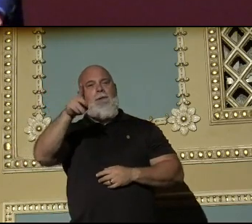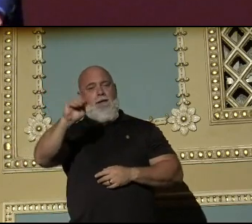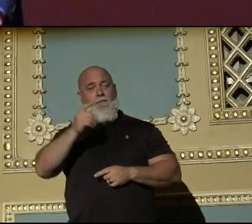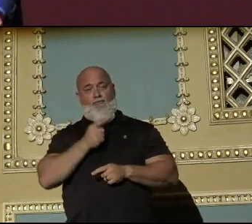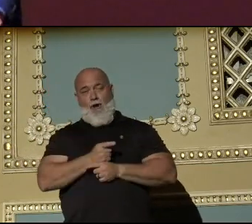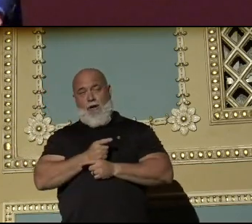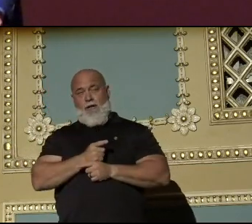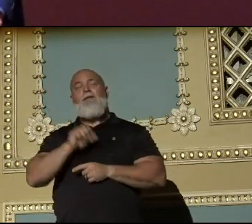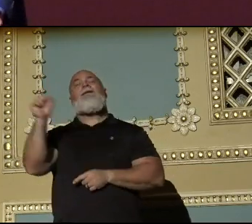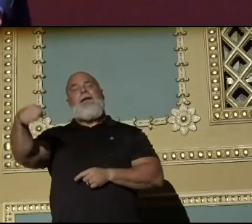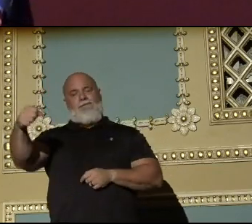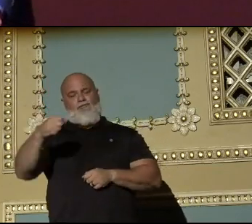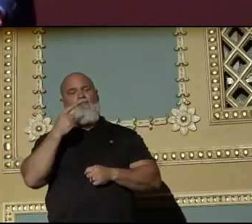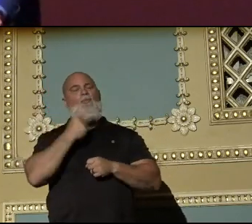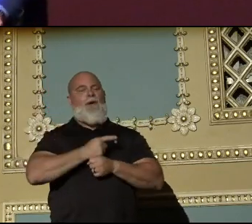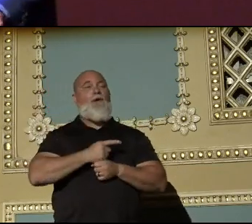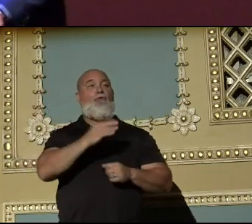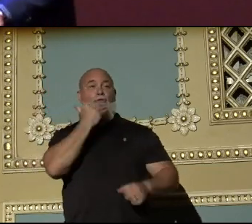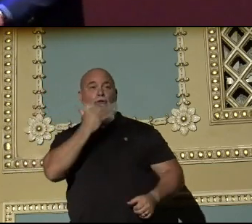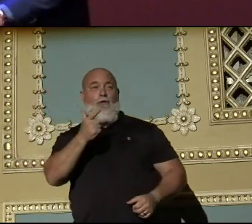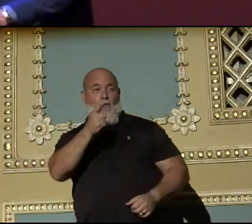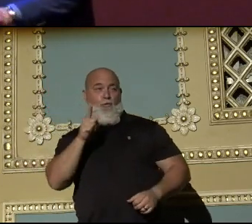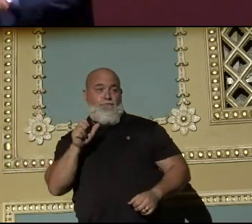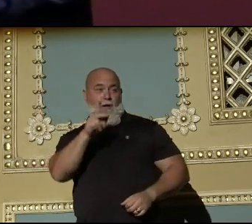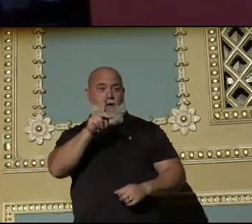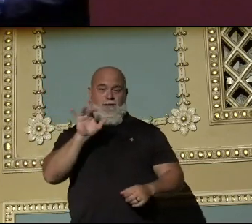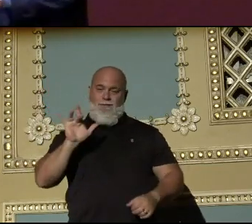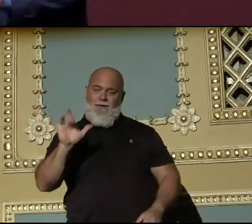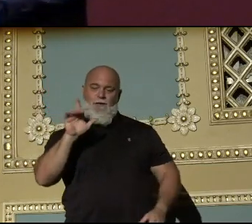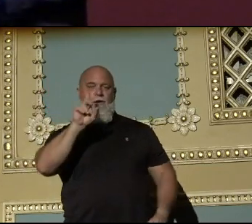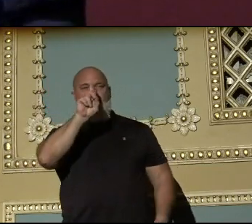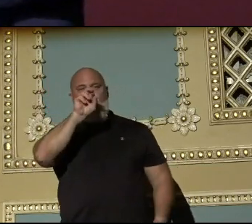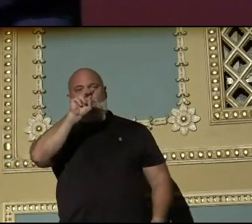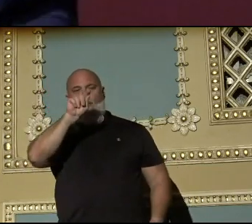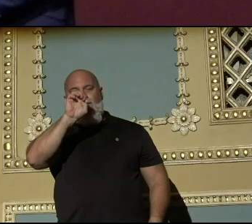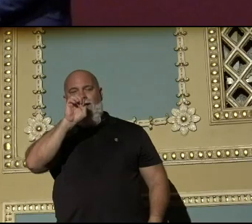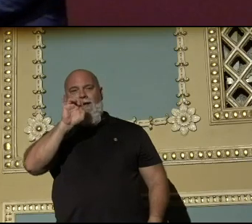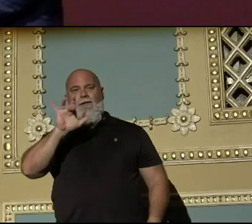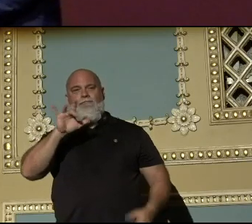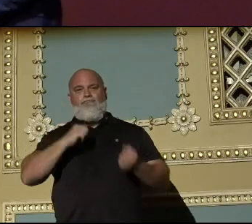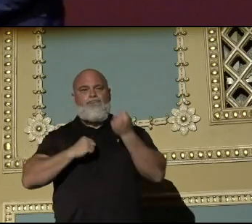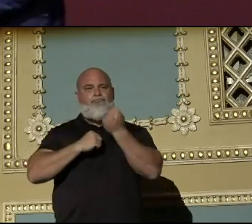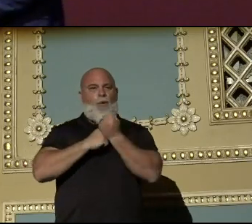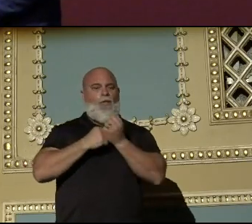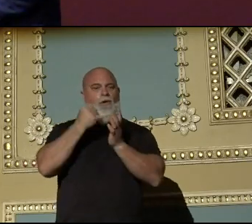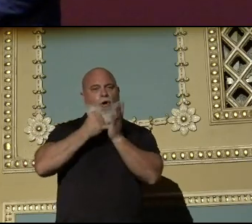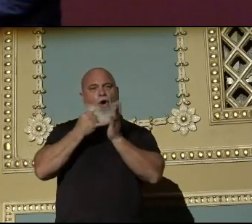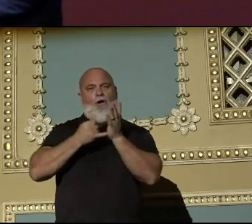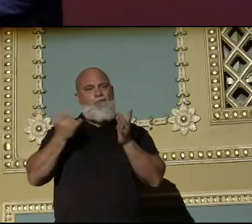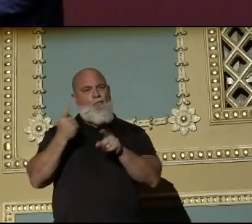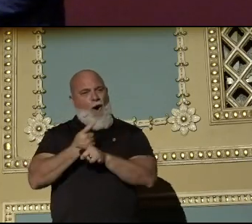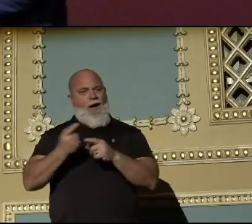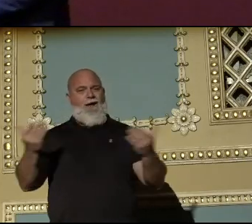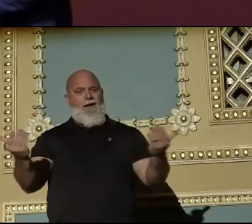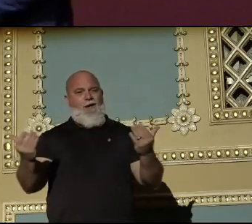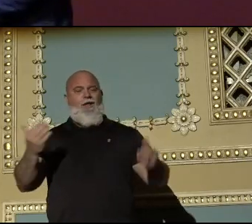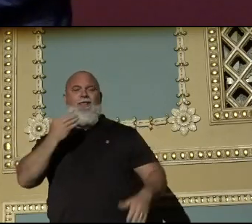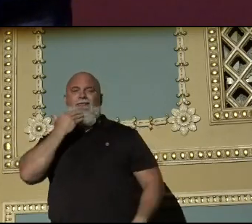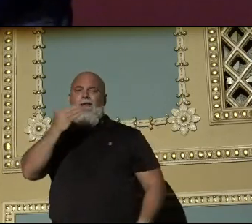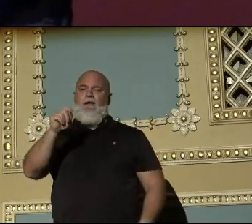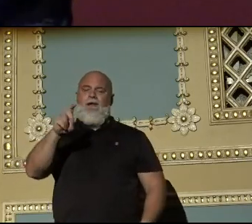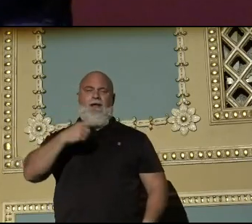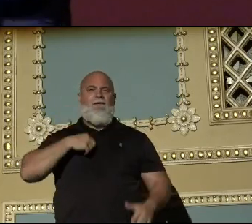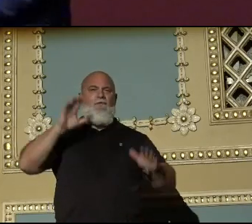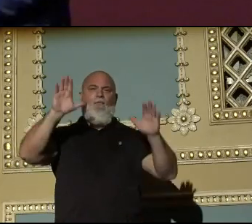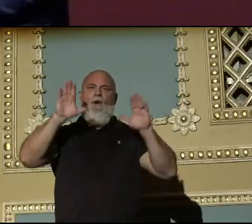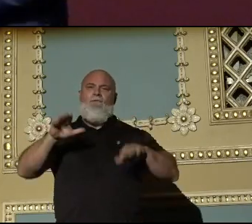right? It is. Good. So when you go back, make sure you hit that donate button and support the arts right here. Thanks, Ted. We just